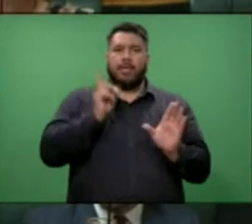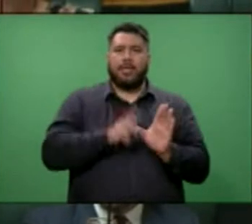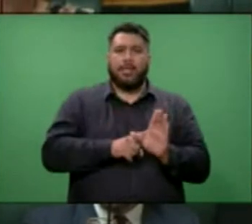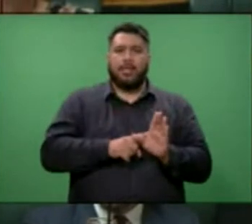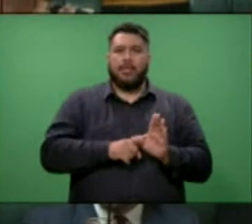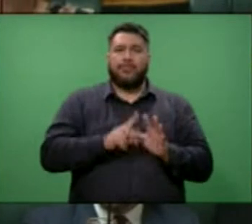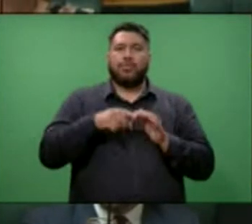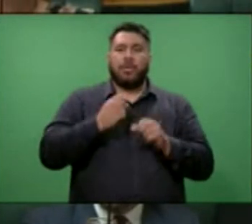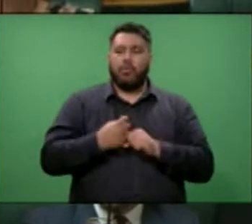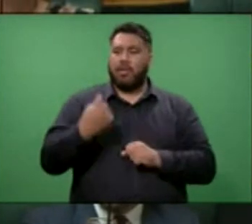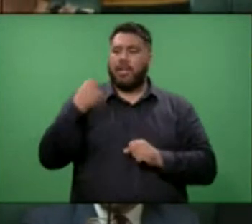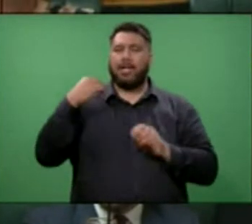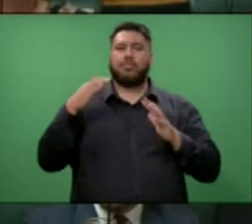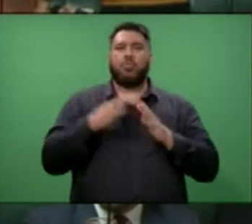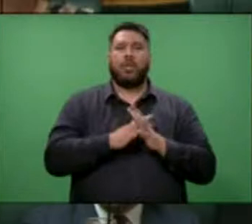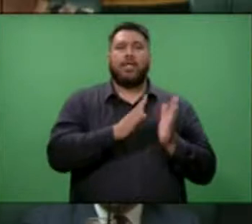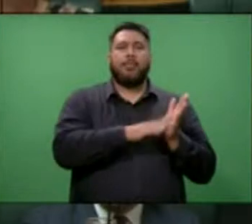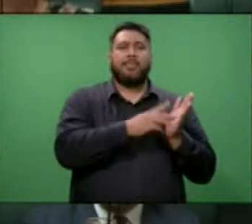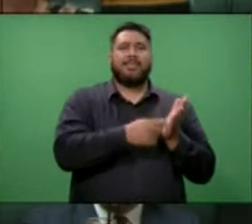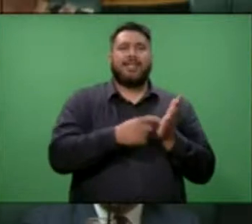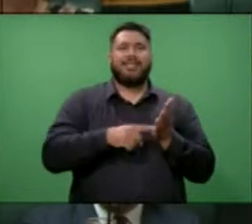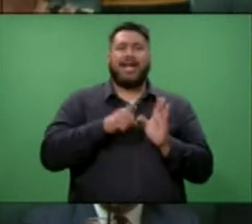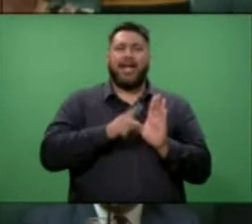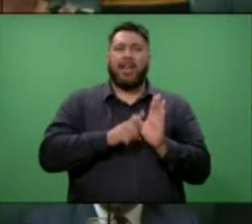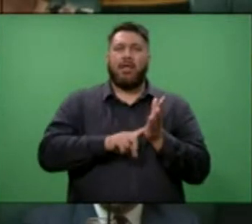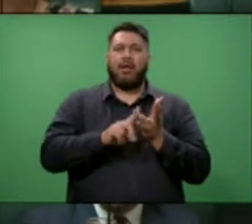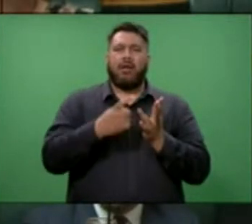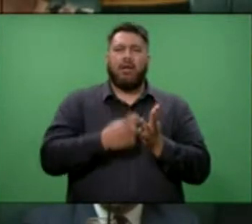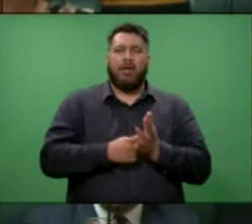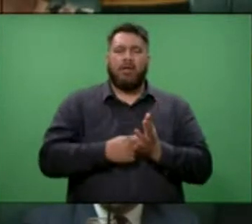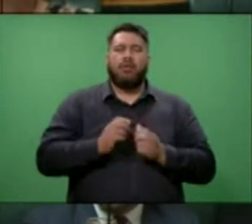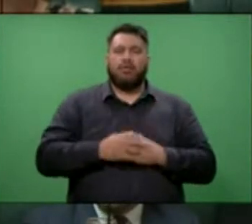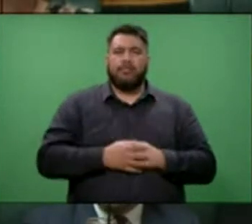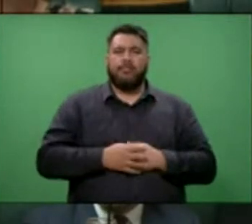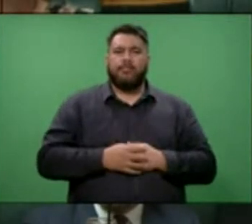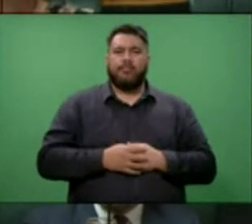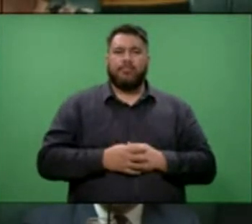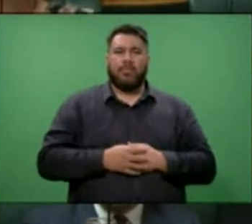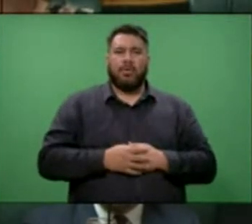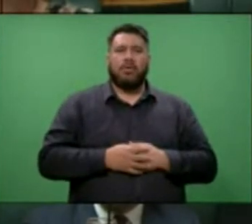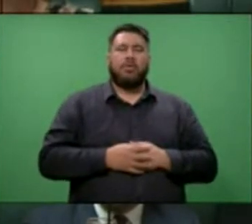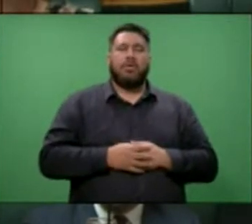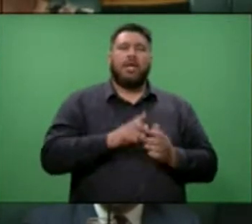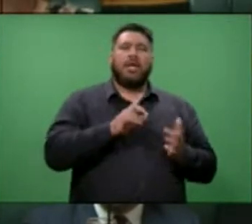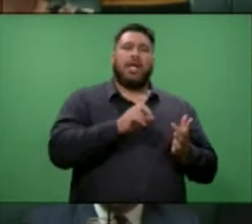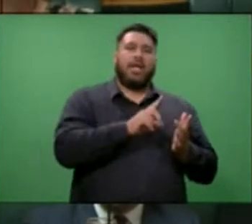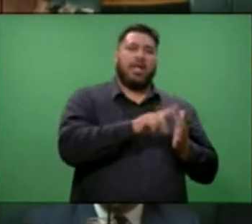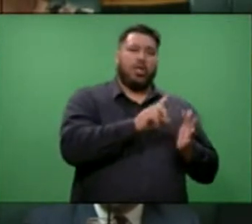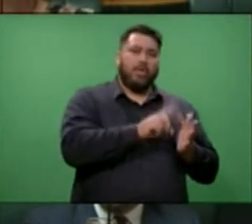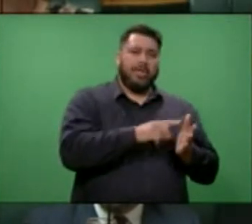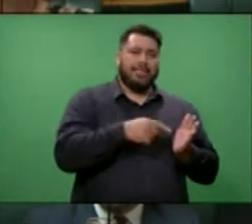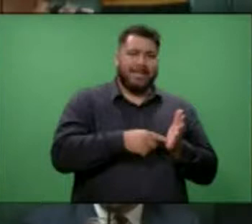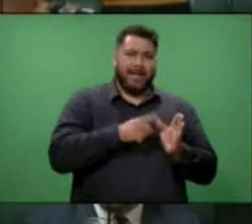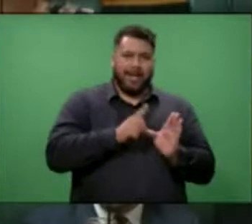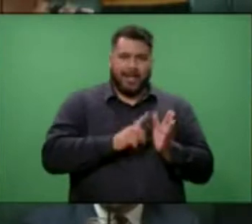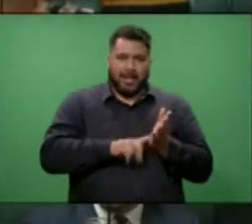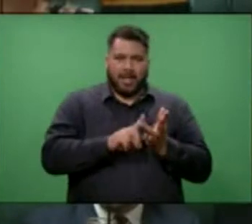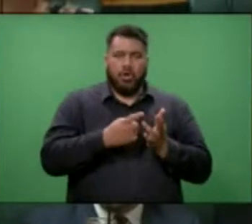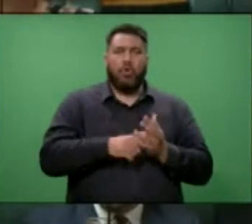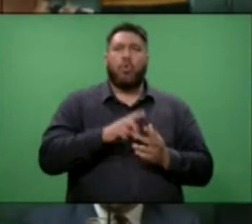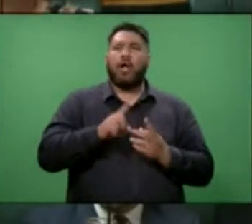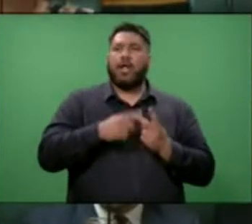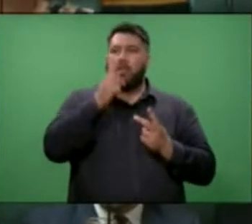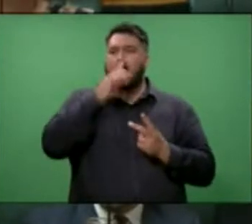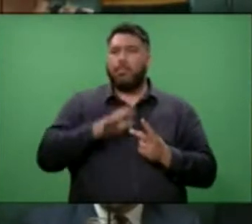me te tini, te mano, e takotoana kei rungi ngā marae maha putano I te motu. Haere ngā mate, haere, haere, haere a